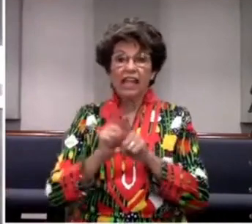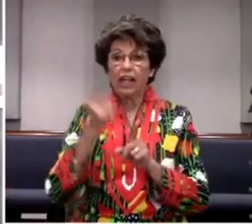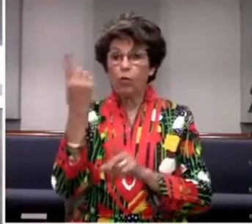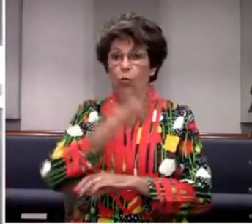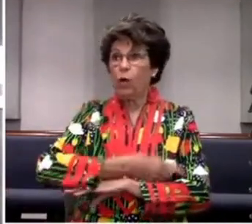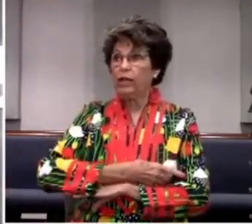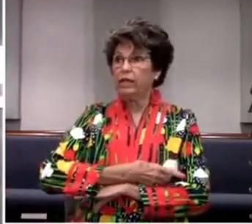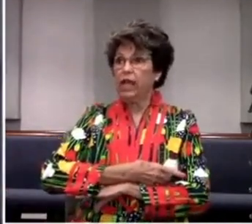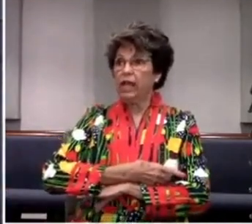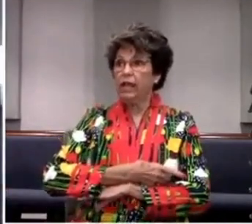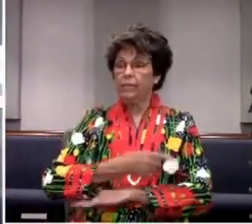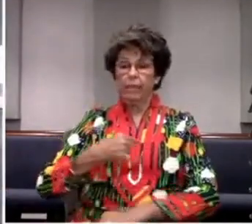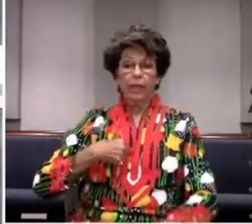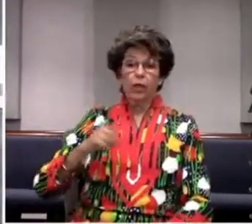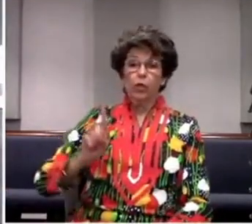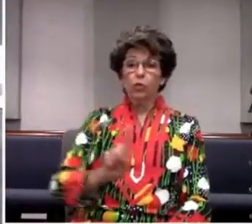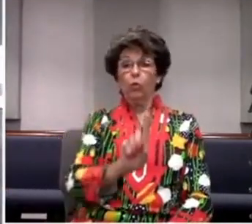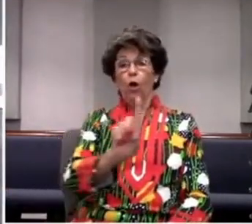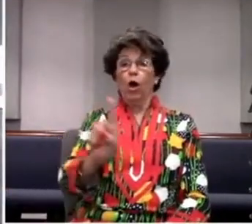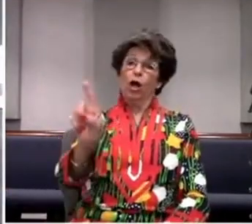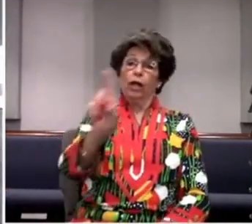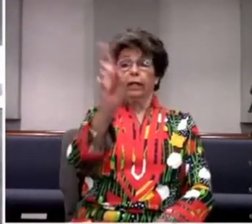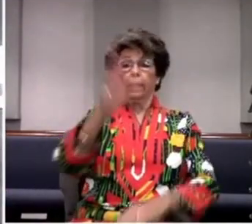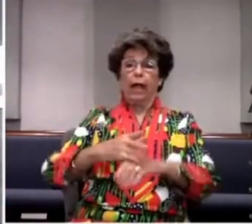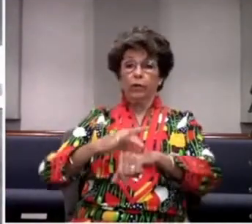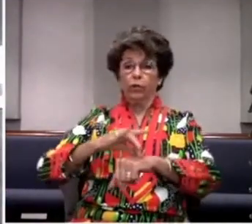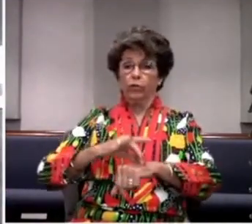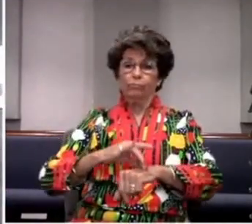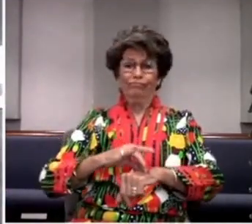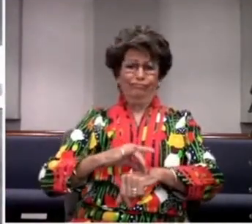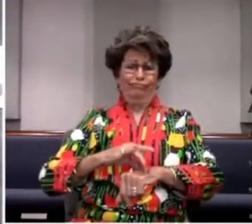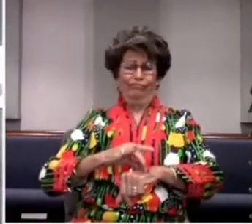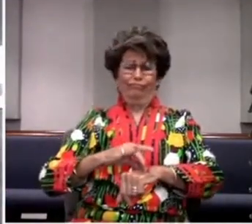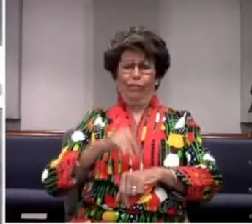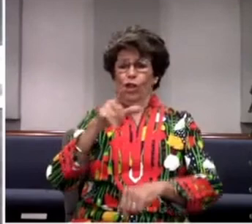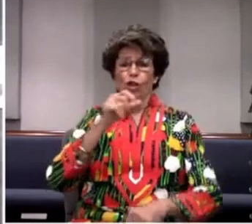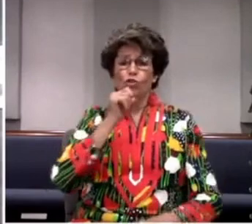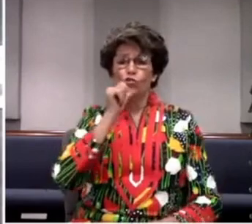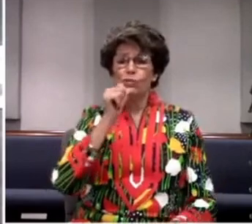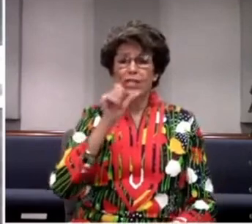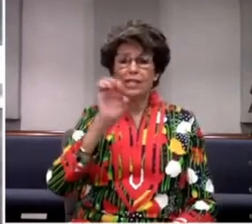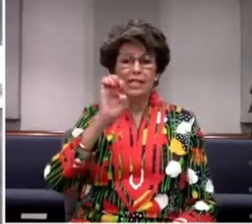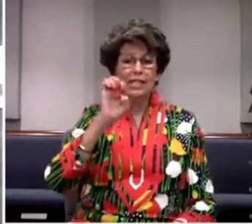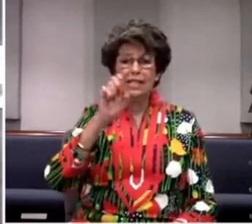came walking onto the... You didn't exist